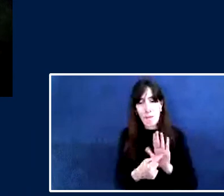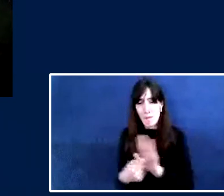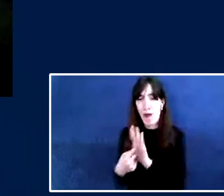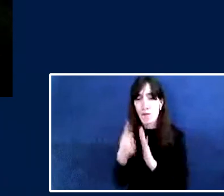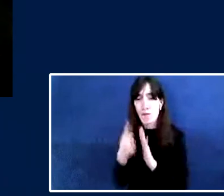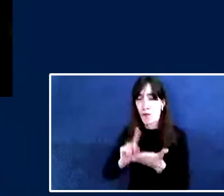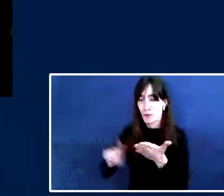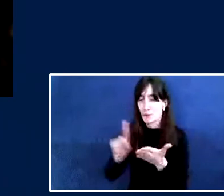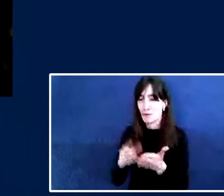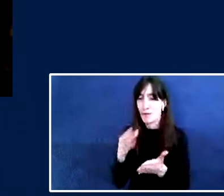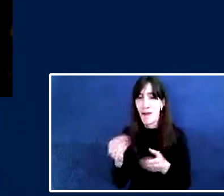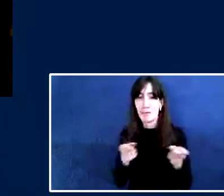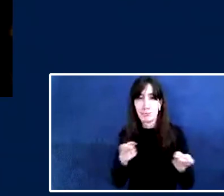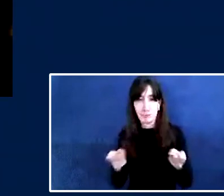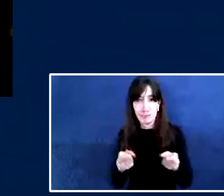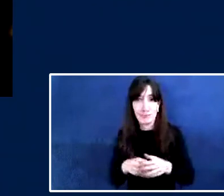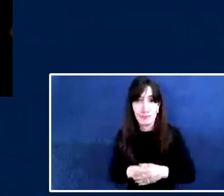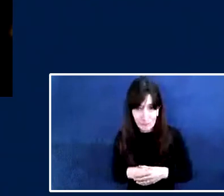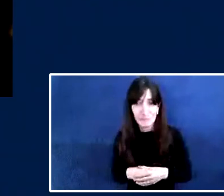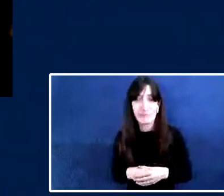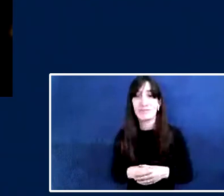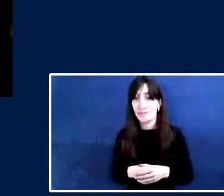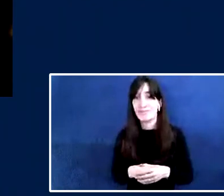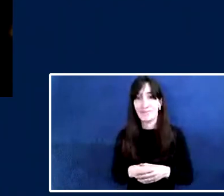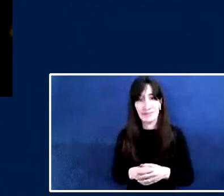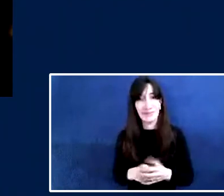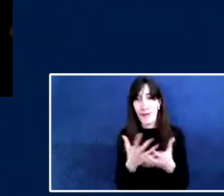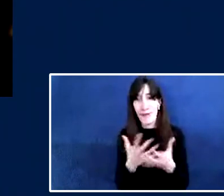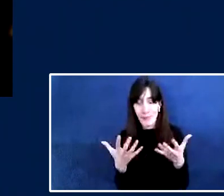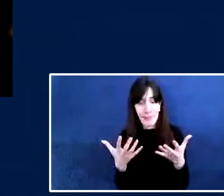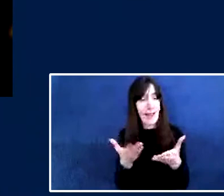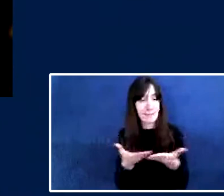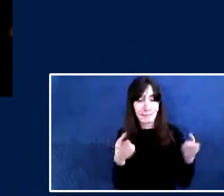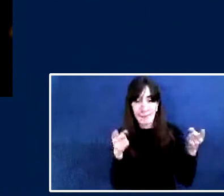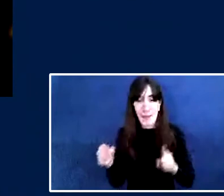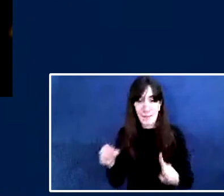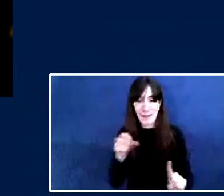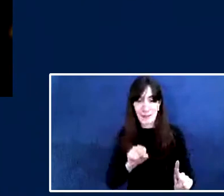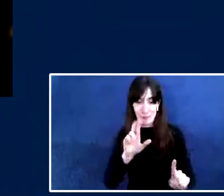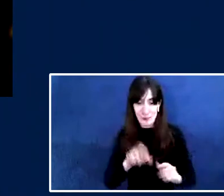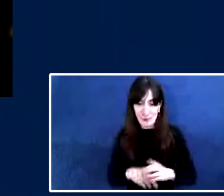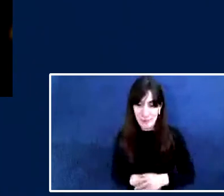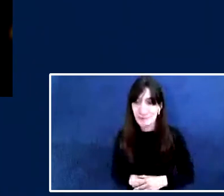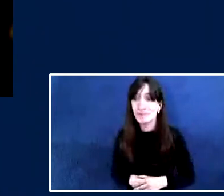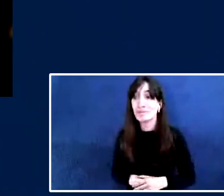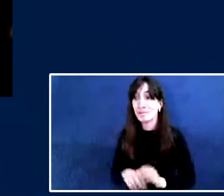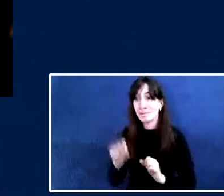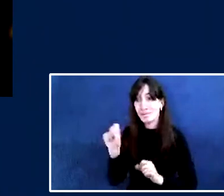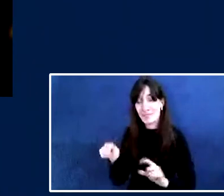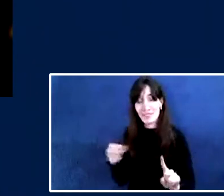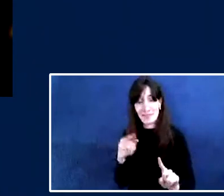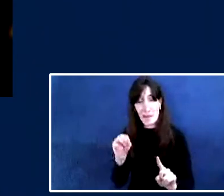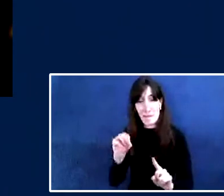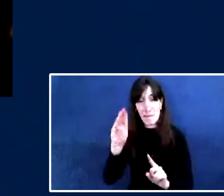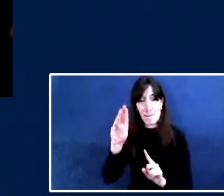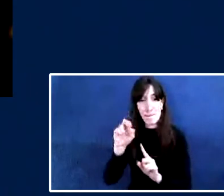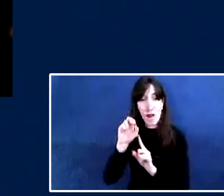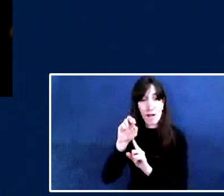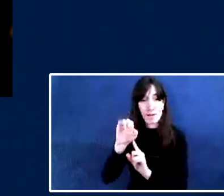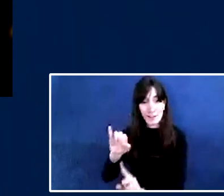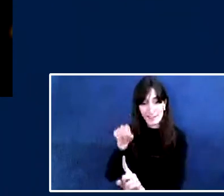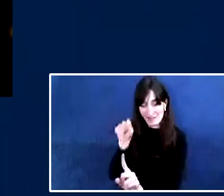and resource protection. So a lot of things going on at Sur Ridge. Yeah, speaking of MBARI getting out into the